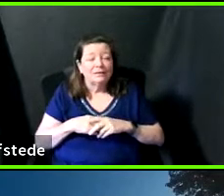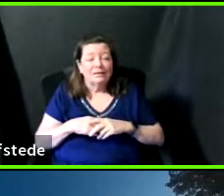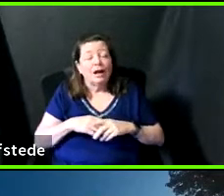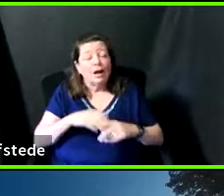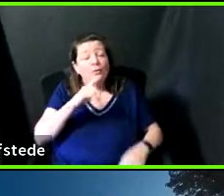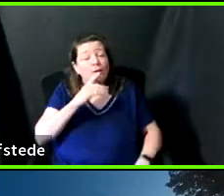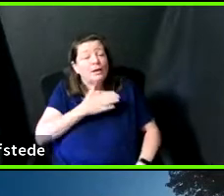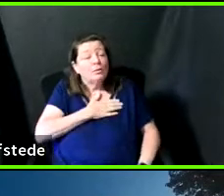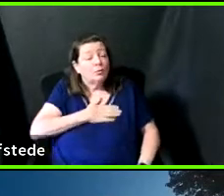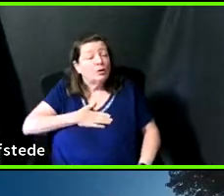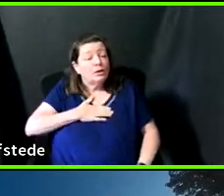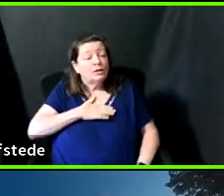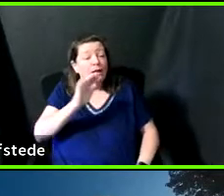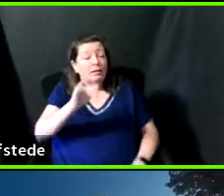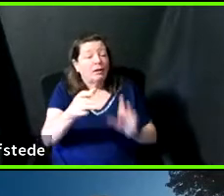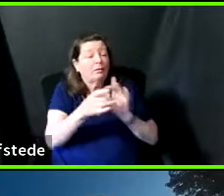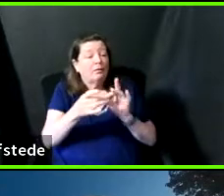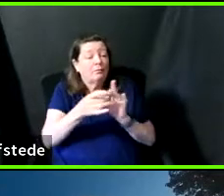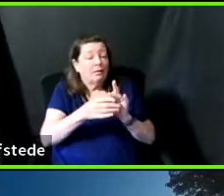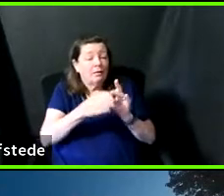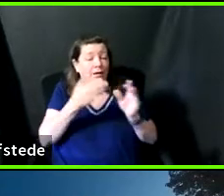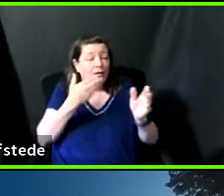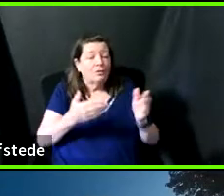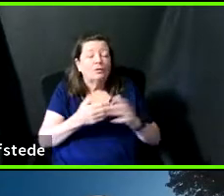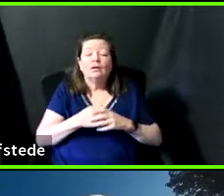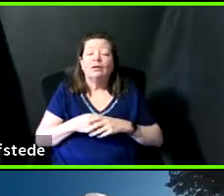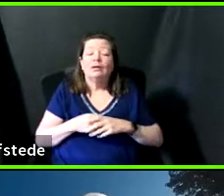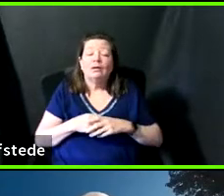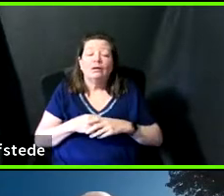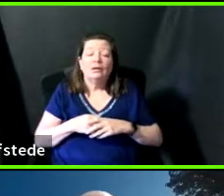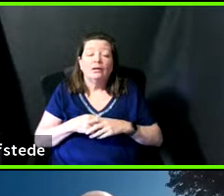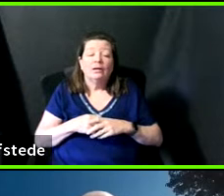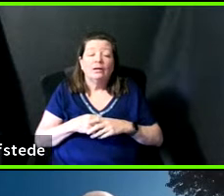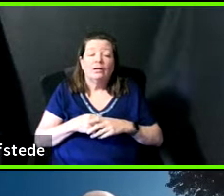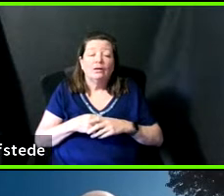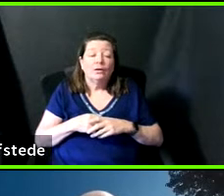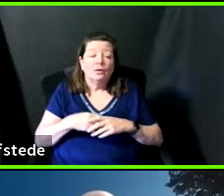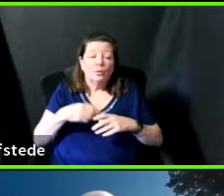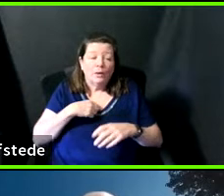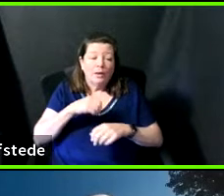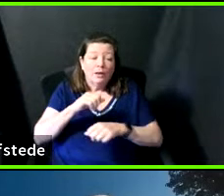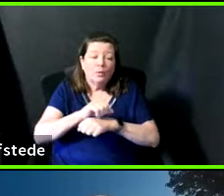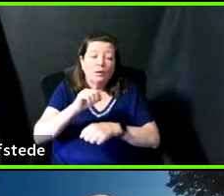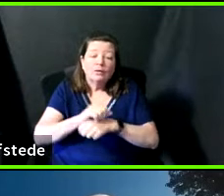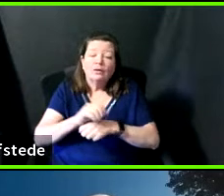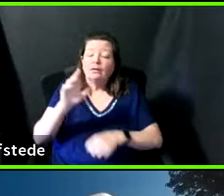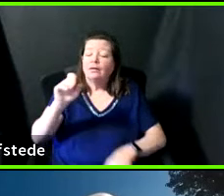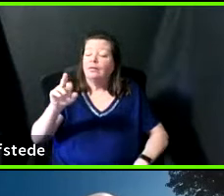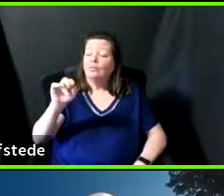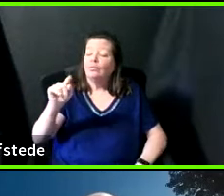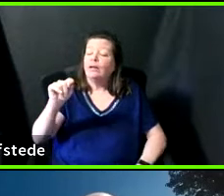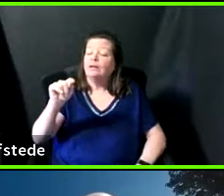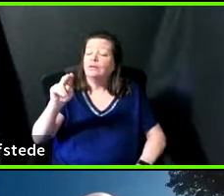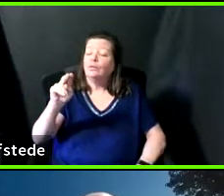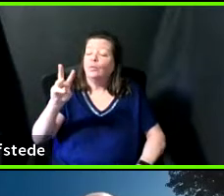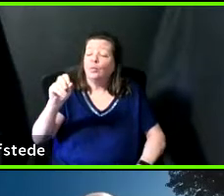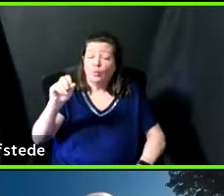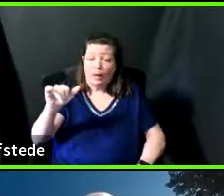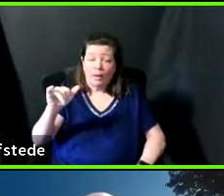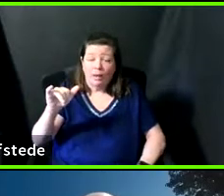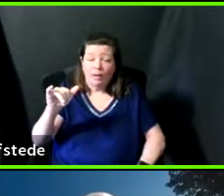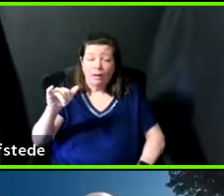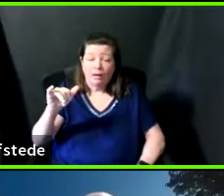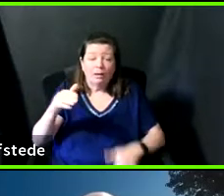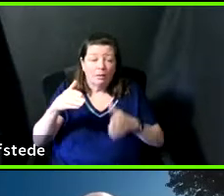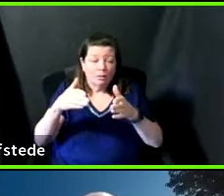appreciative of that comment. So we worked on the Broadway corridor plan in downtown Portland,